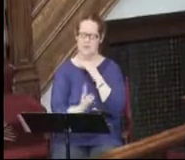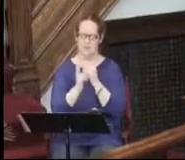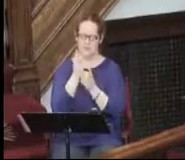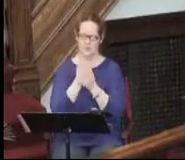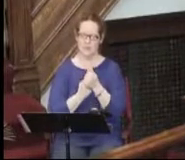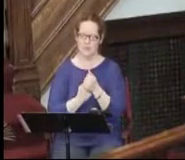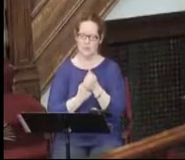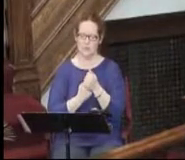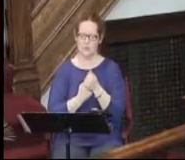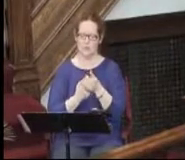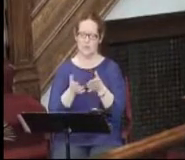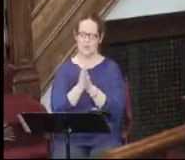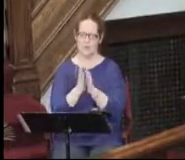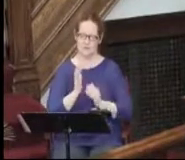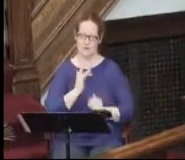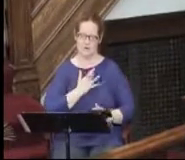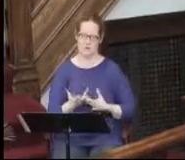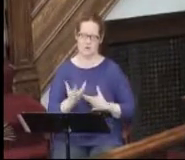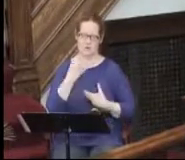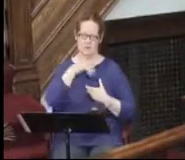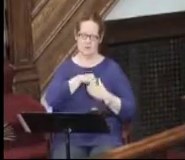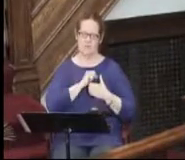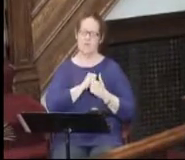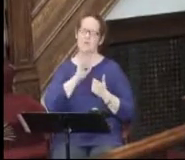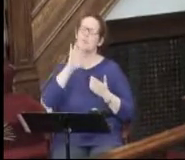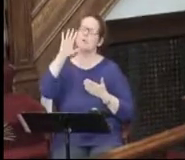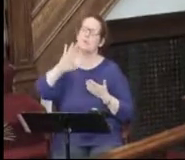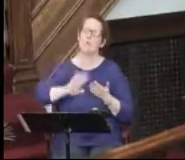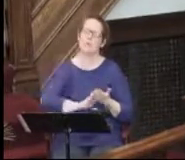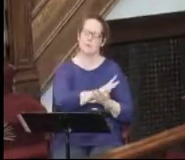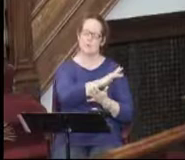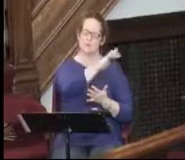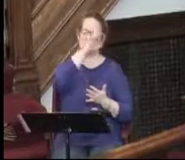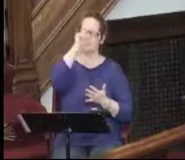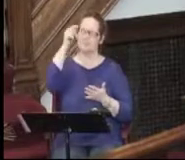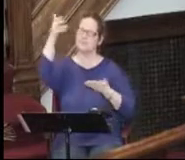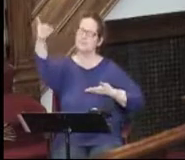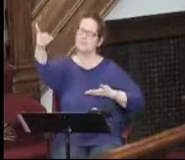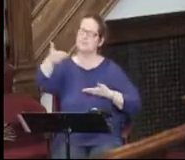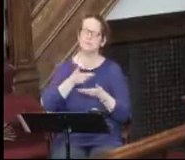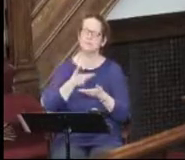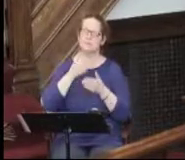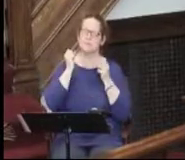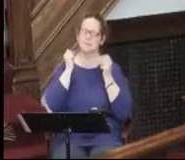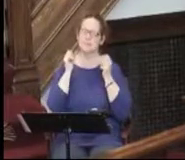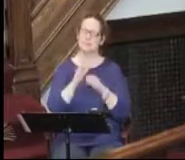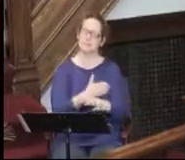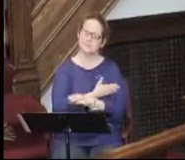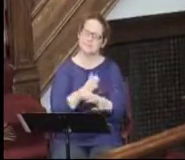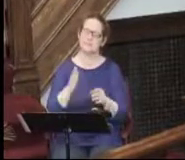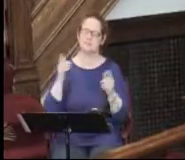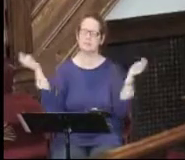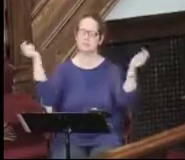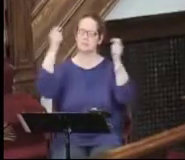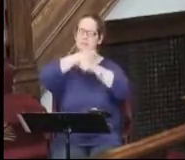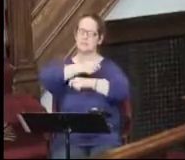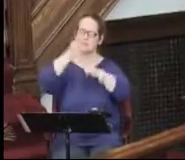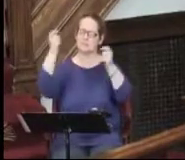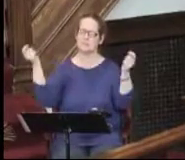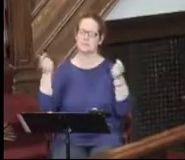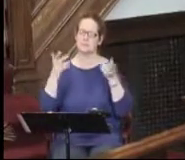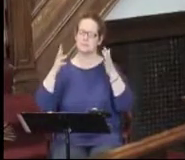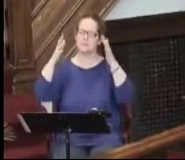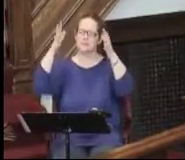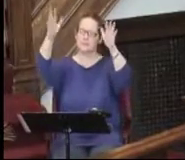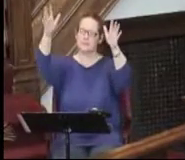We ask that you enter our hearts today with your glory, that we may greet you in song, Hosanna,